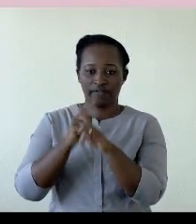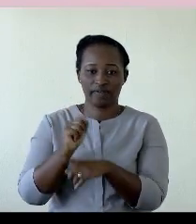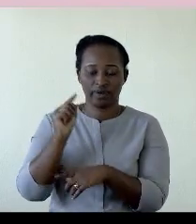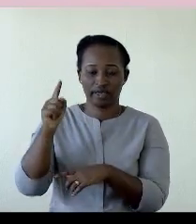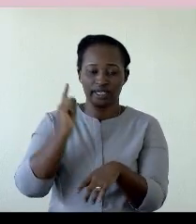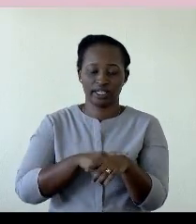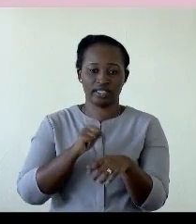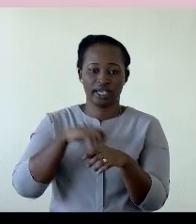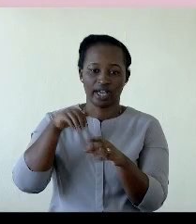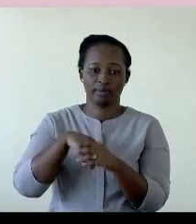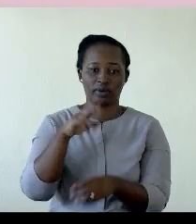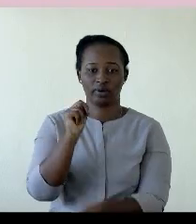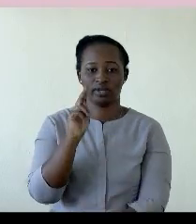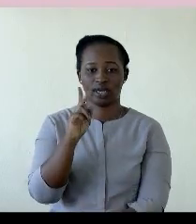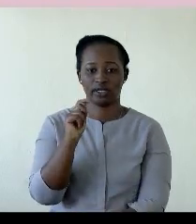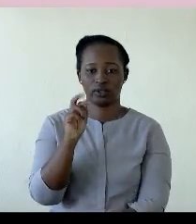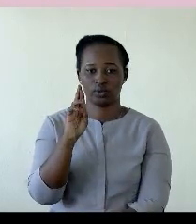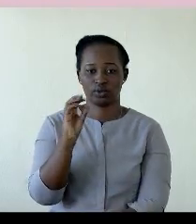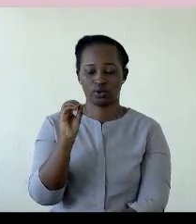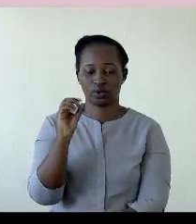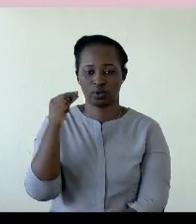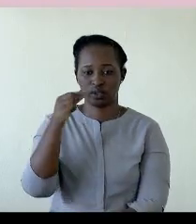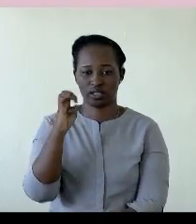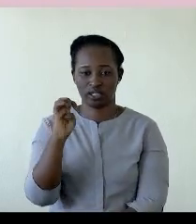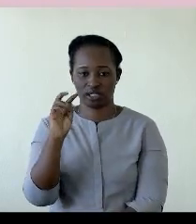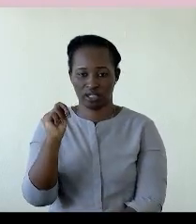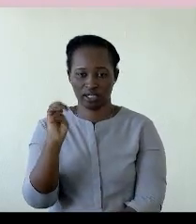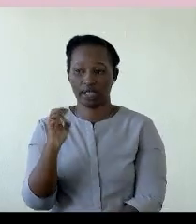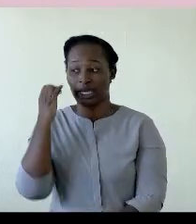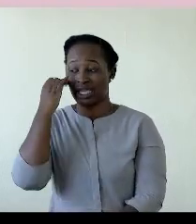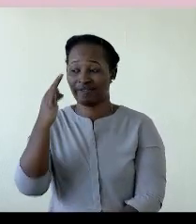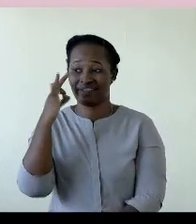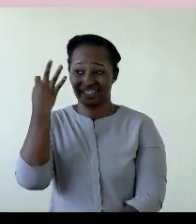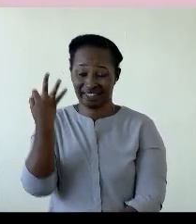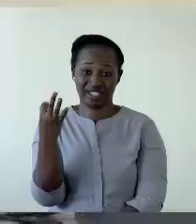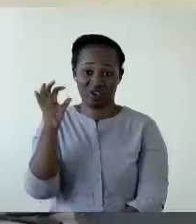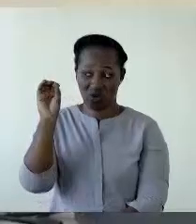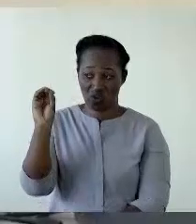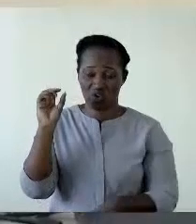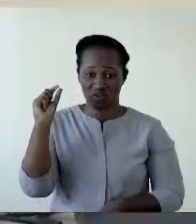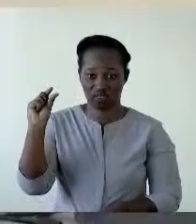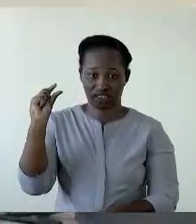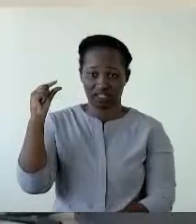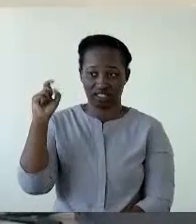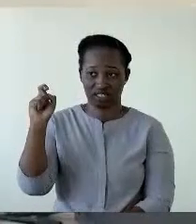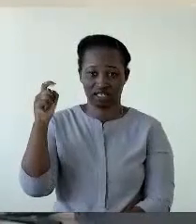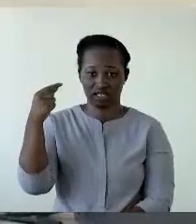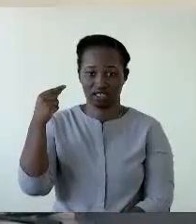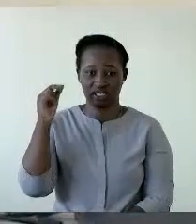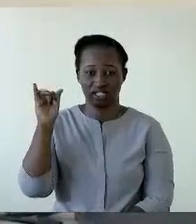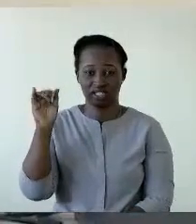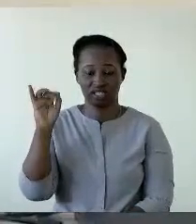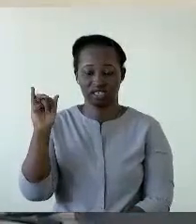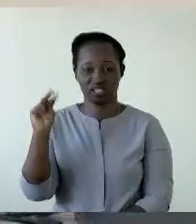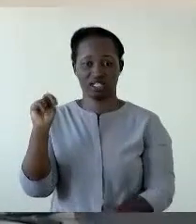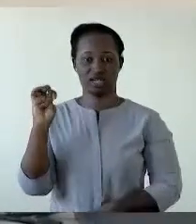contain nitrogen, if it is 3 oxygen atoms, like here, NO3,